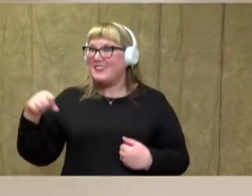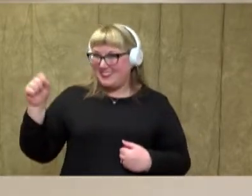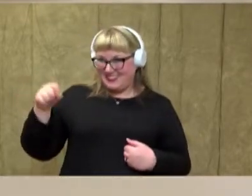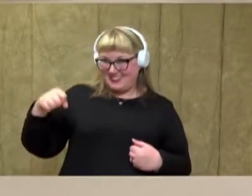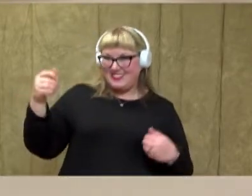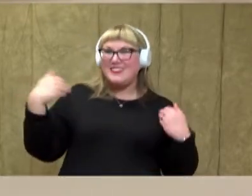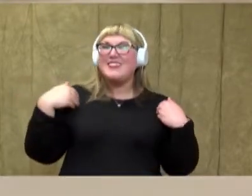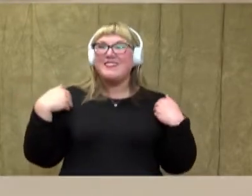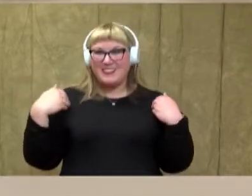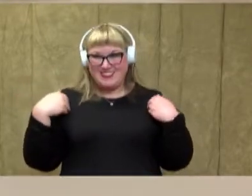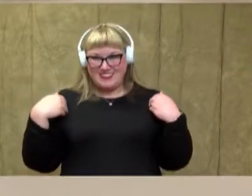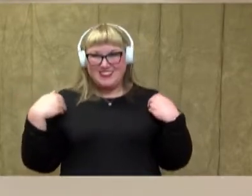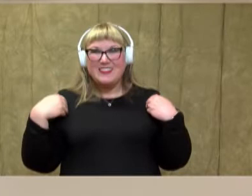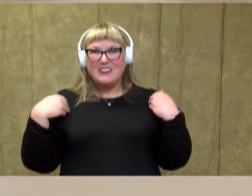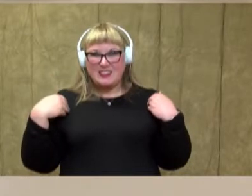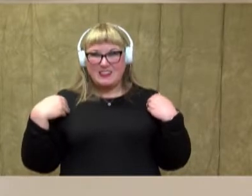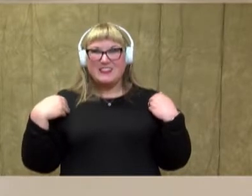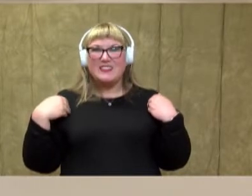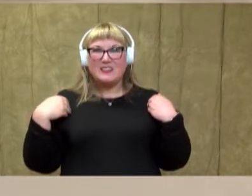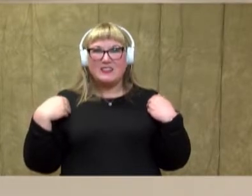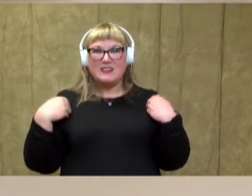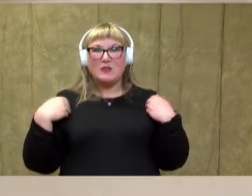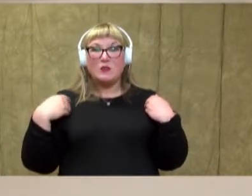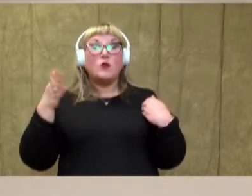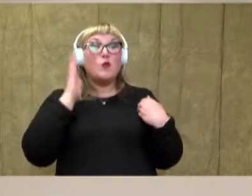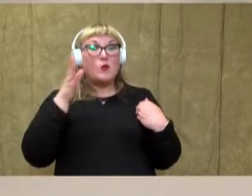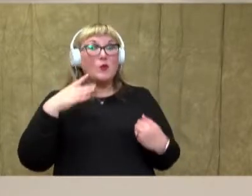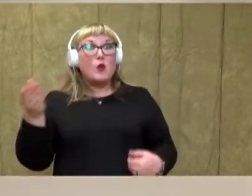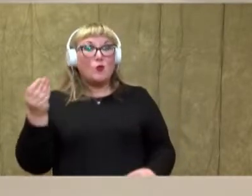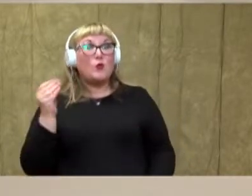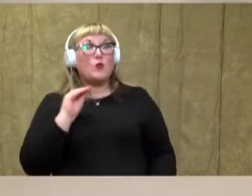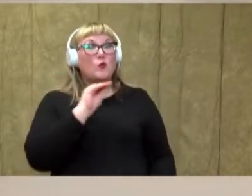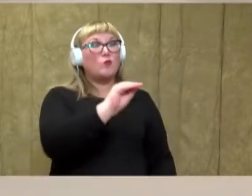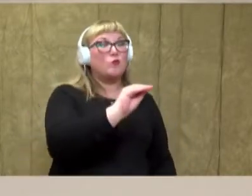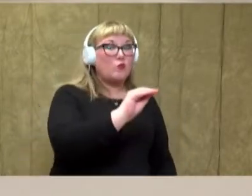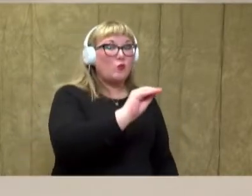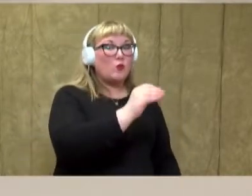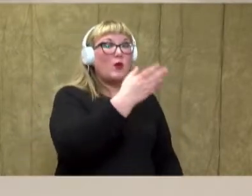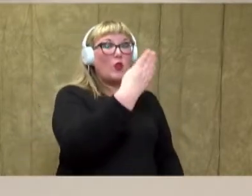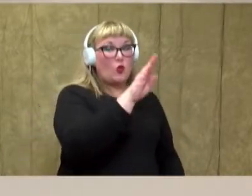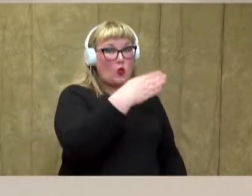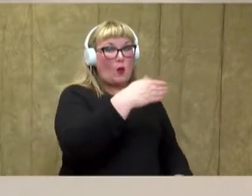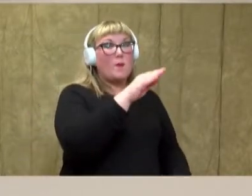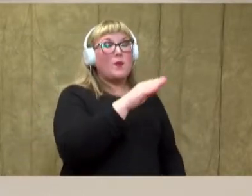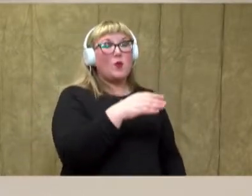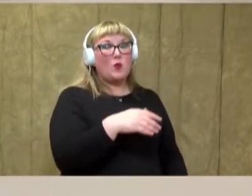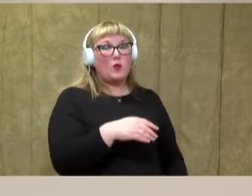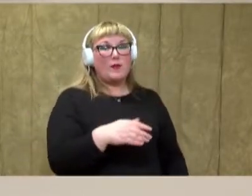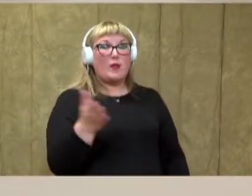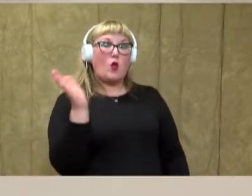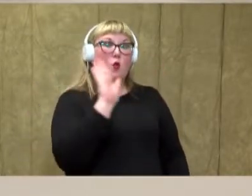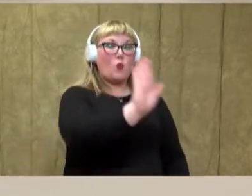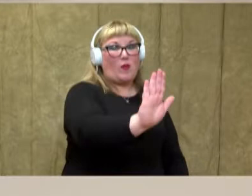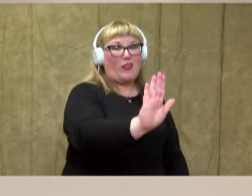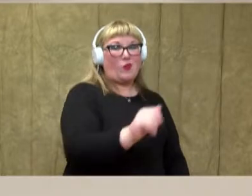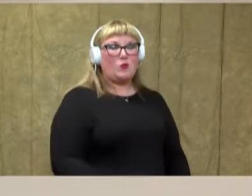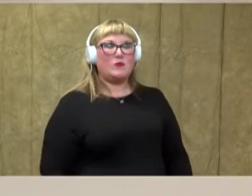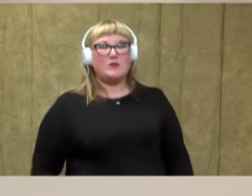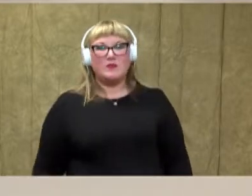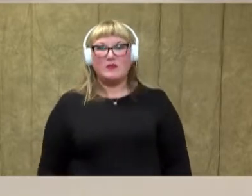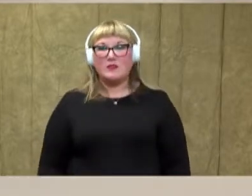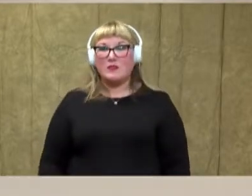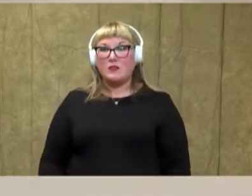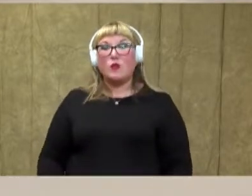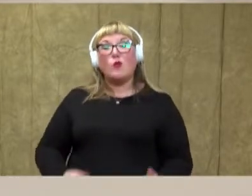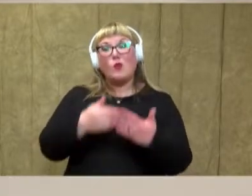Yes, great job. It does, absolutely. So we know which side this is going to go on, and it lands right here with